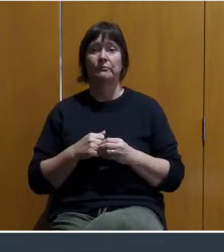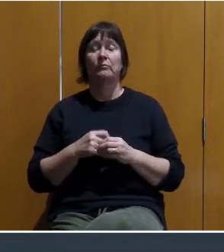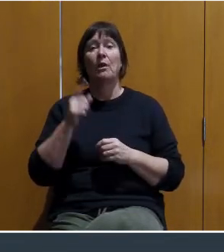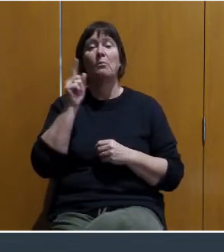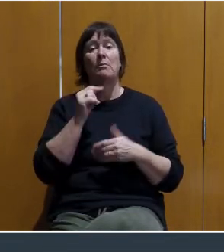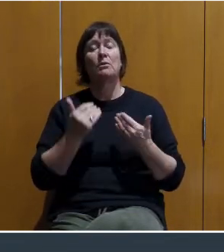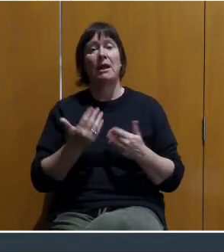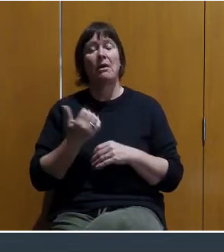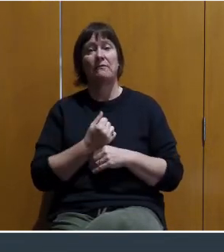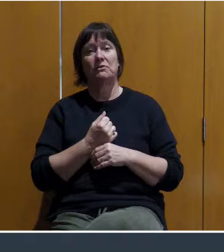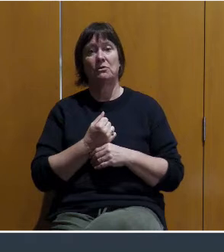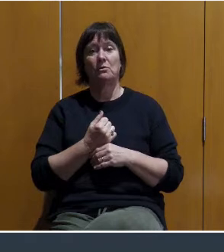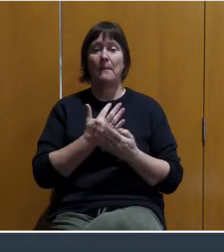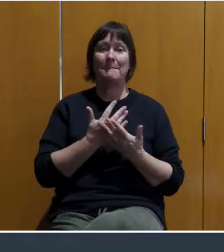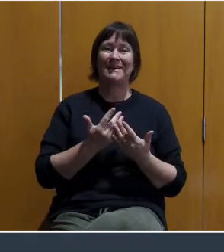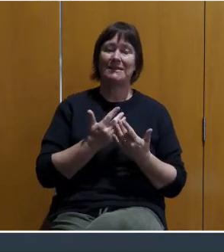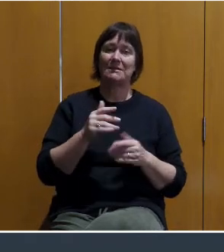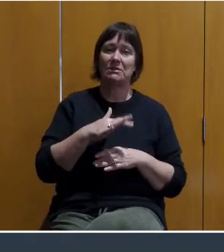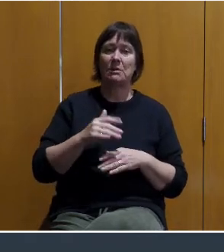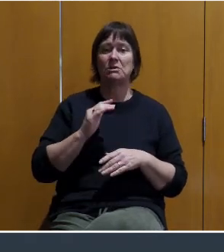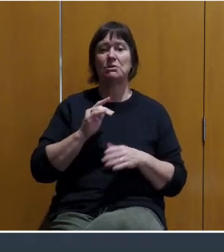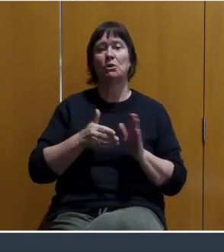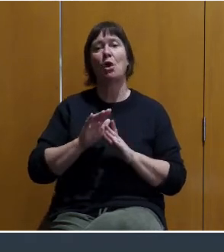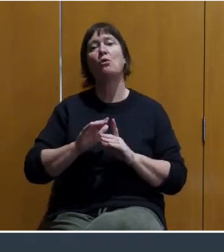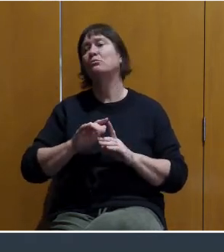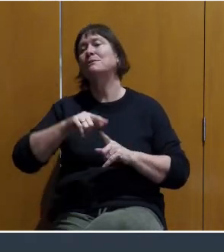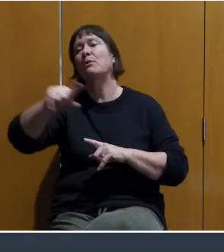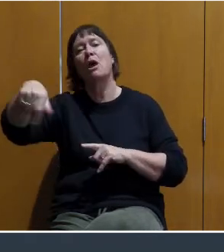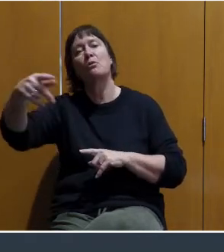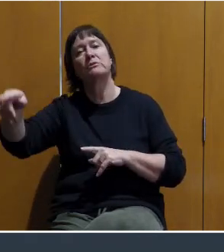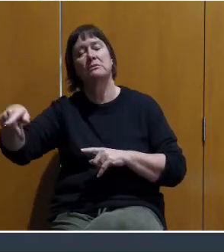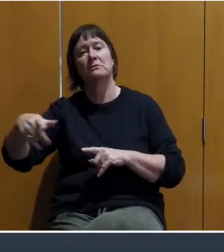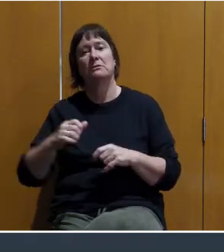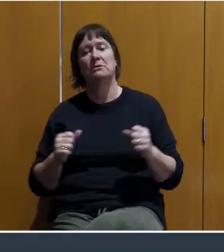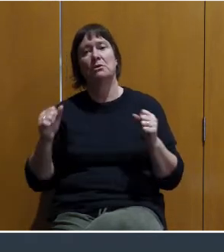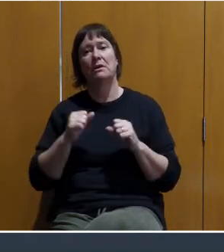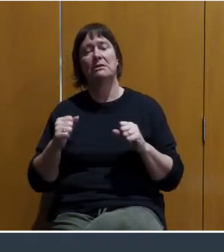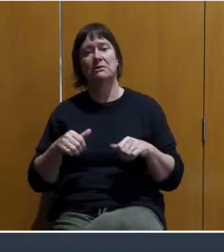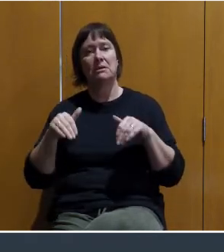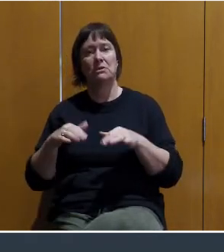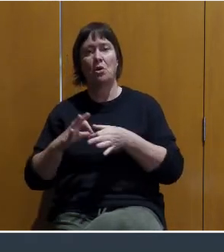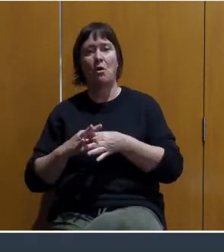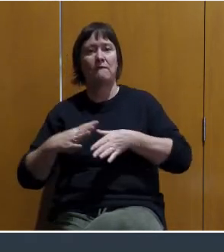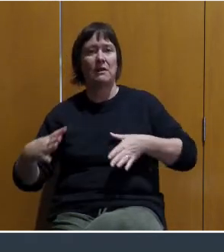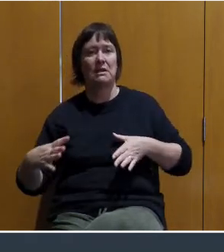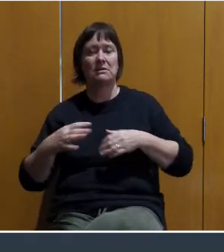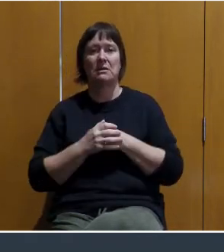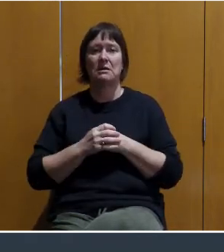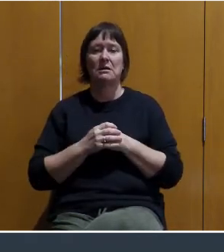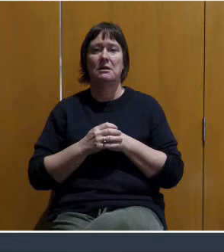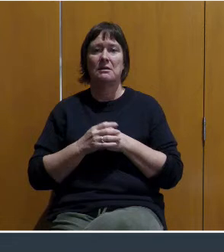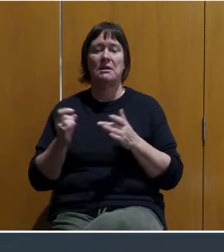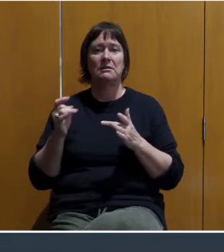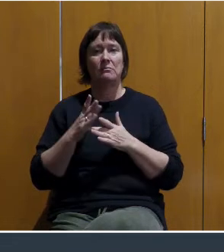People will now have to, in many cases, go elsewhere to exercise their dog off lead, and this is an important aspect of